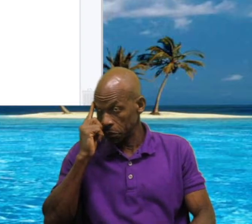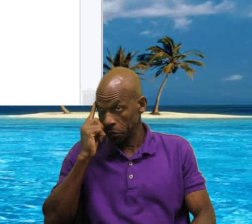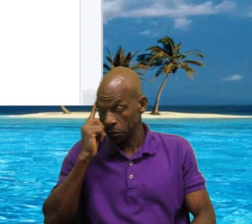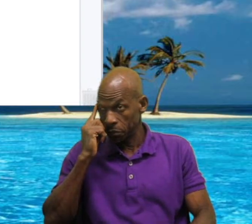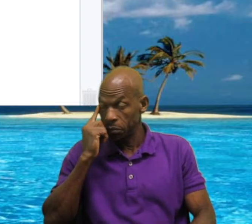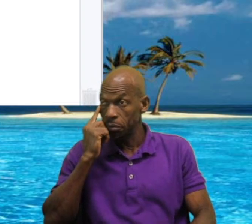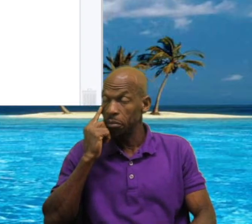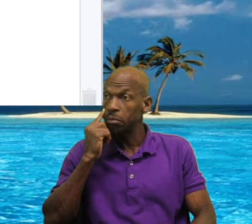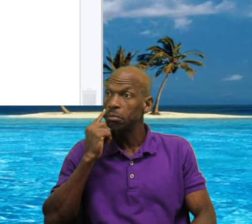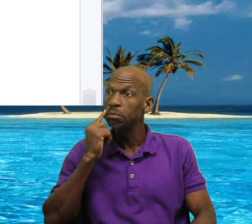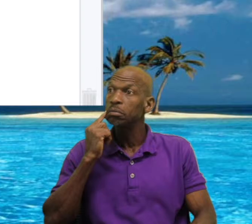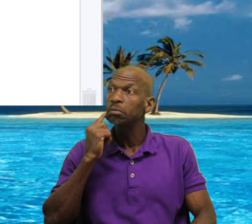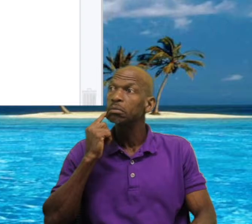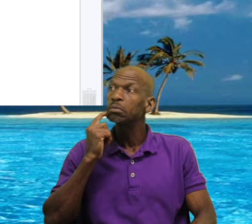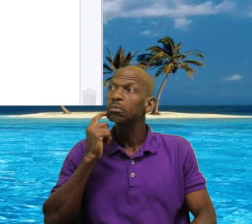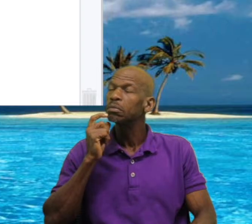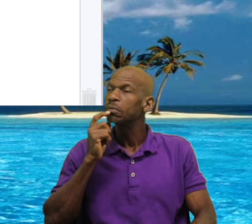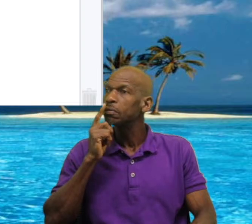feeling